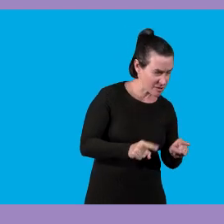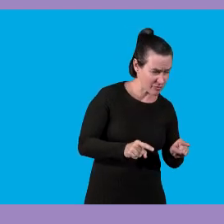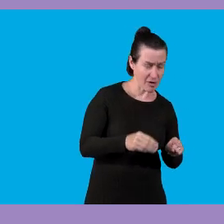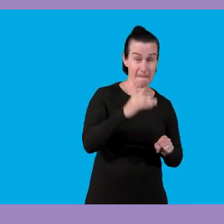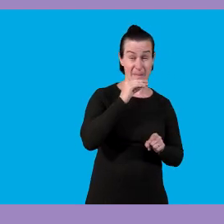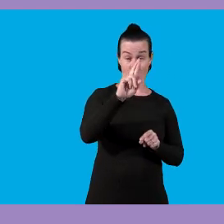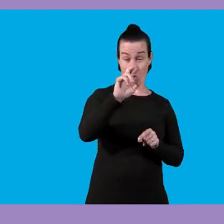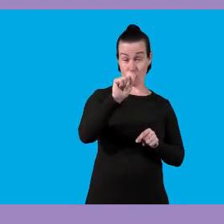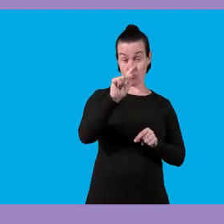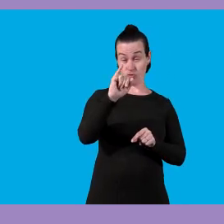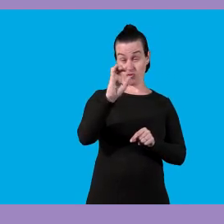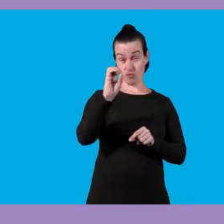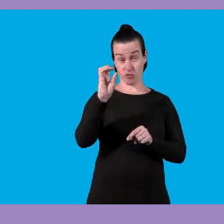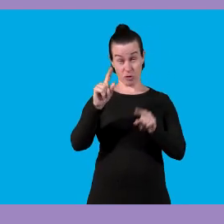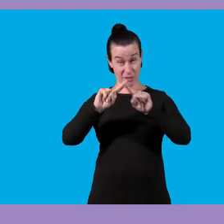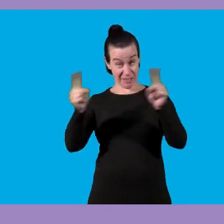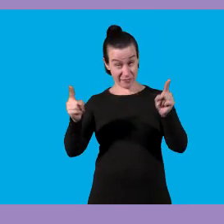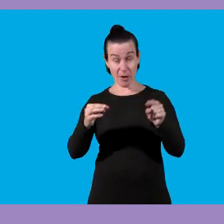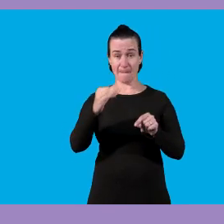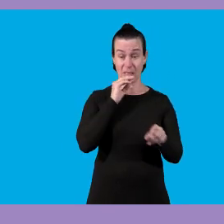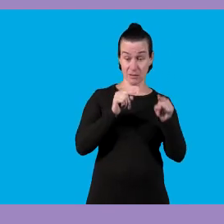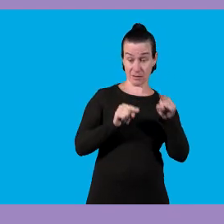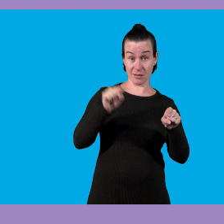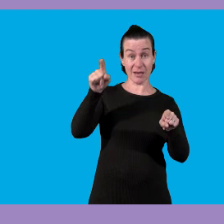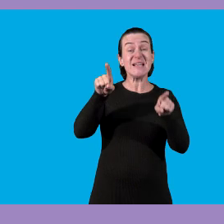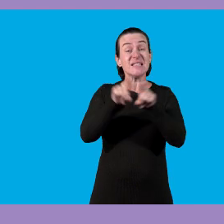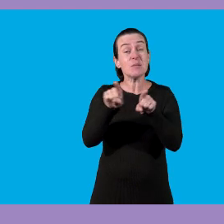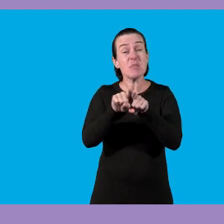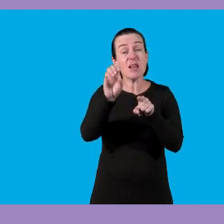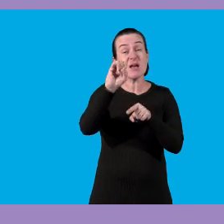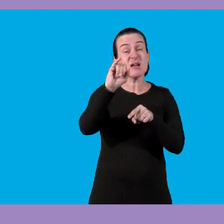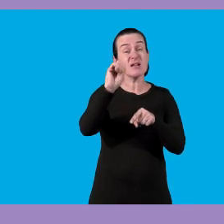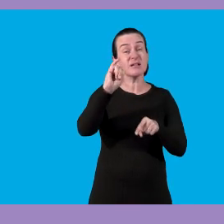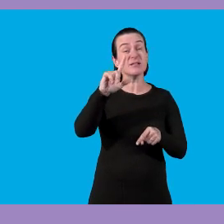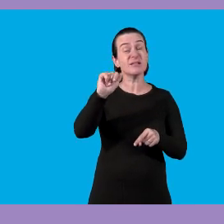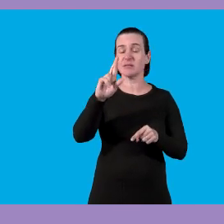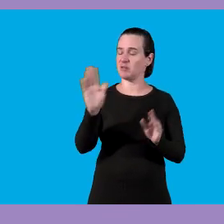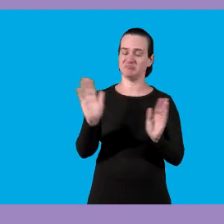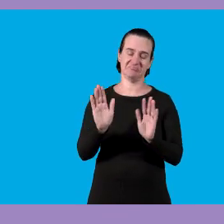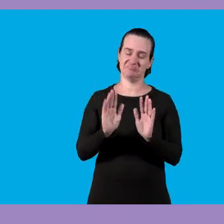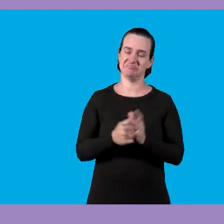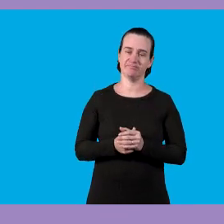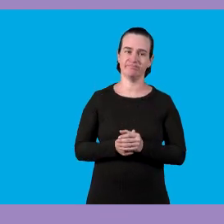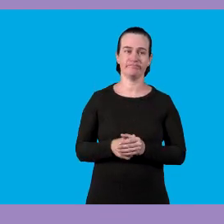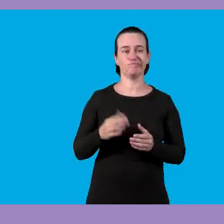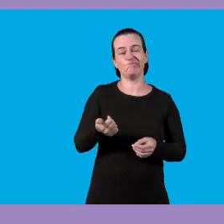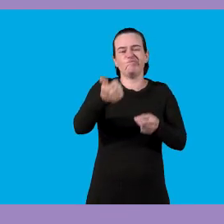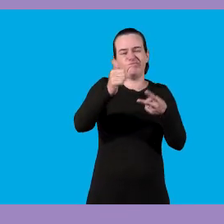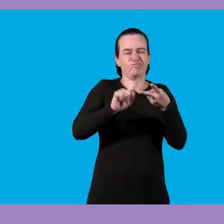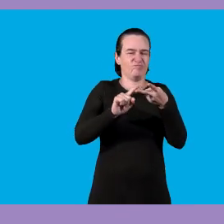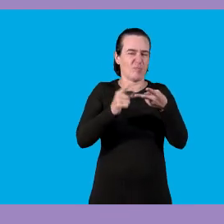or those two shapes would not be similar. All right, let's look at another typical